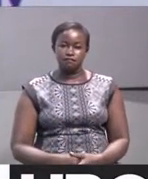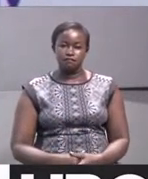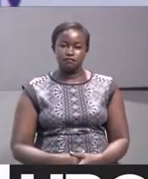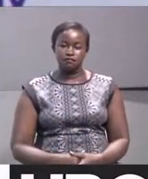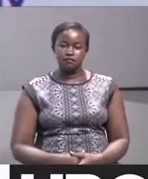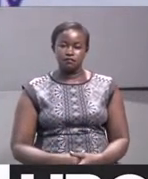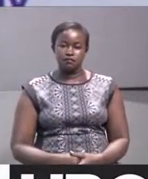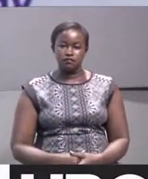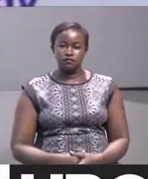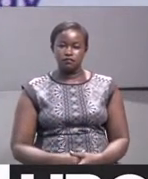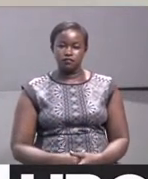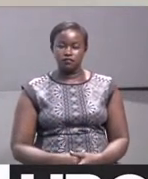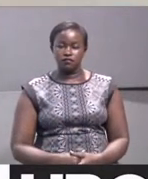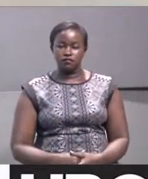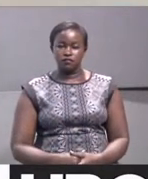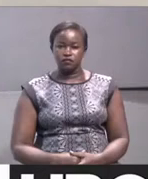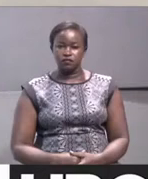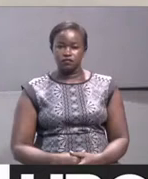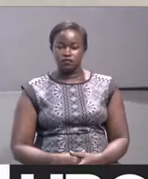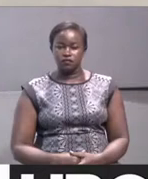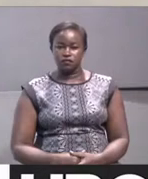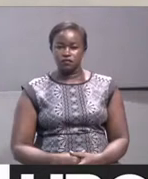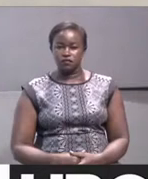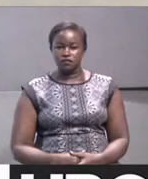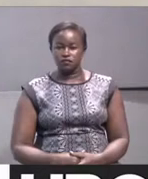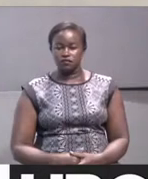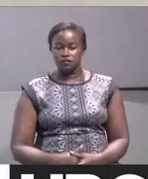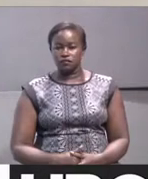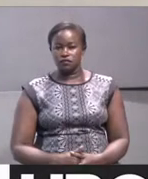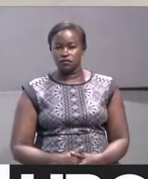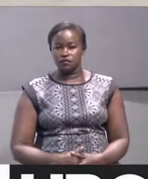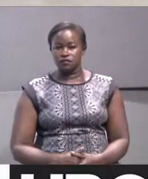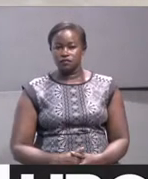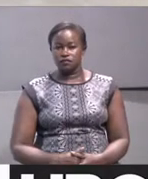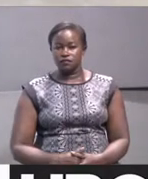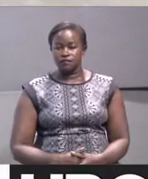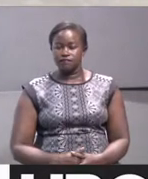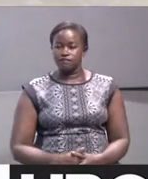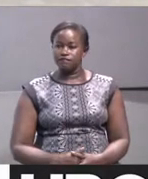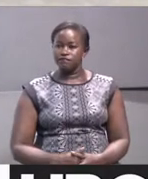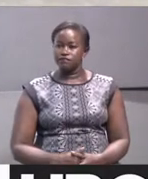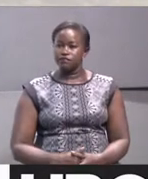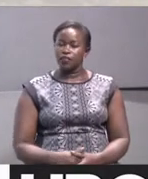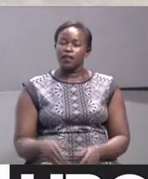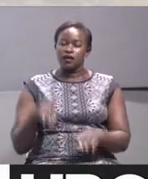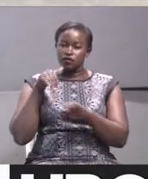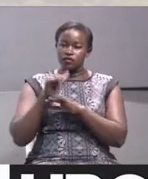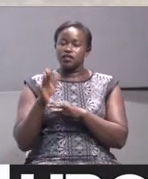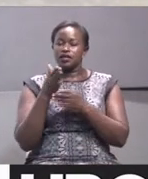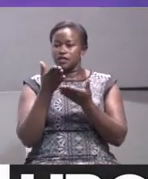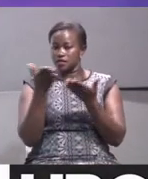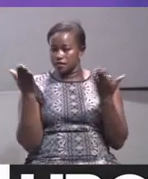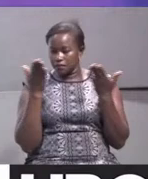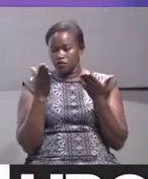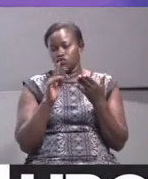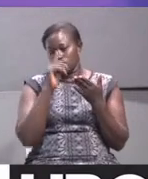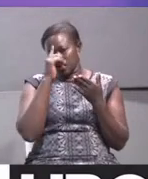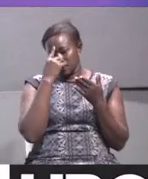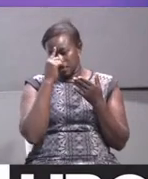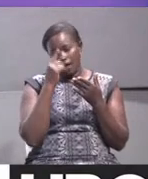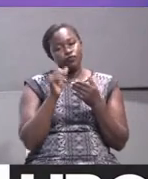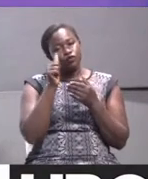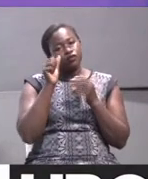The main reason why we are sending them to India, you may surprise and you may ask this question in your mind. This is